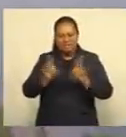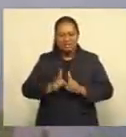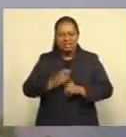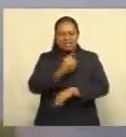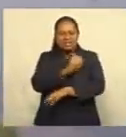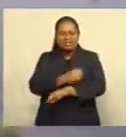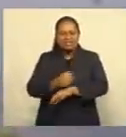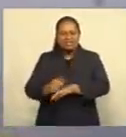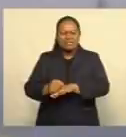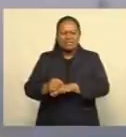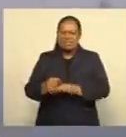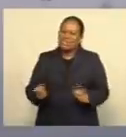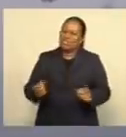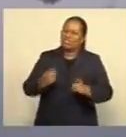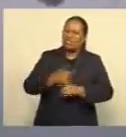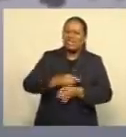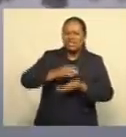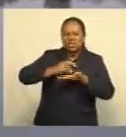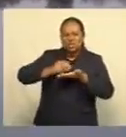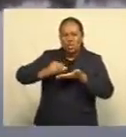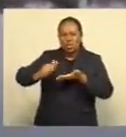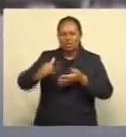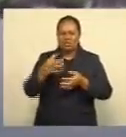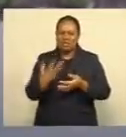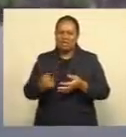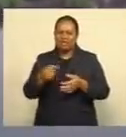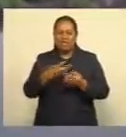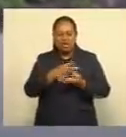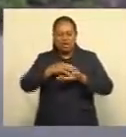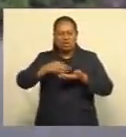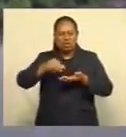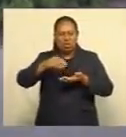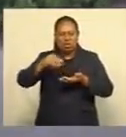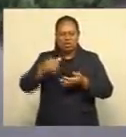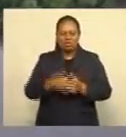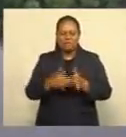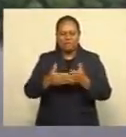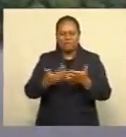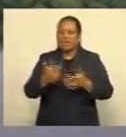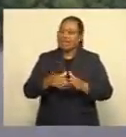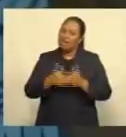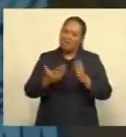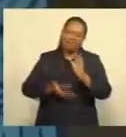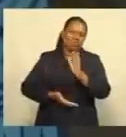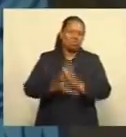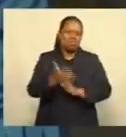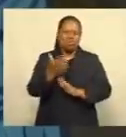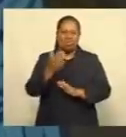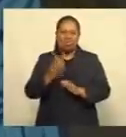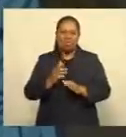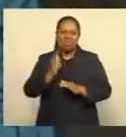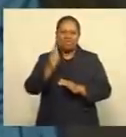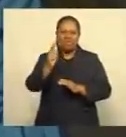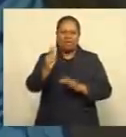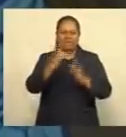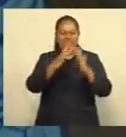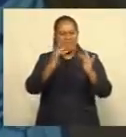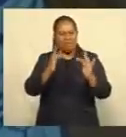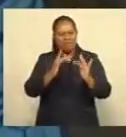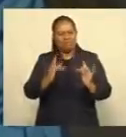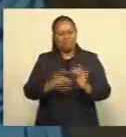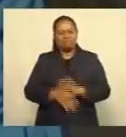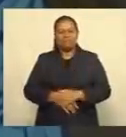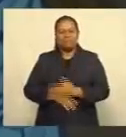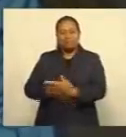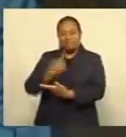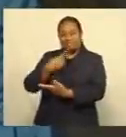turned saline. Lakemba adds some villages are farming on land at a much higher altitude. The productivity of